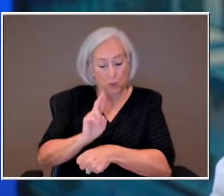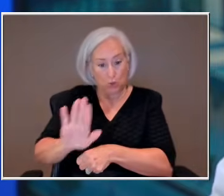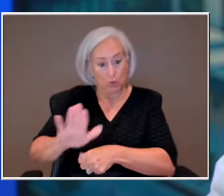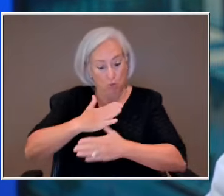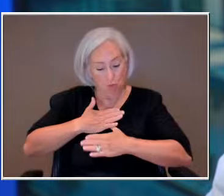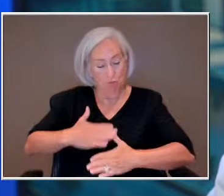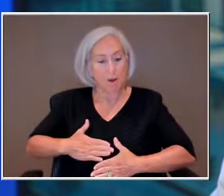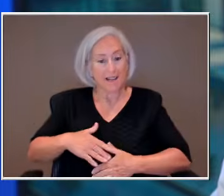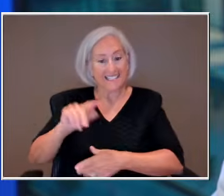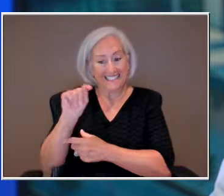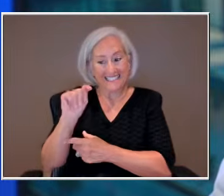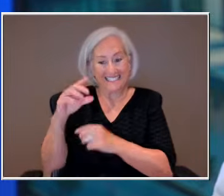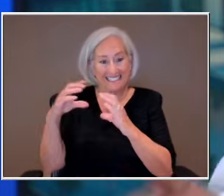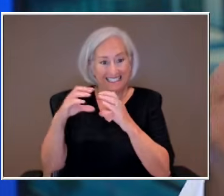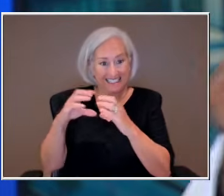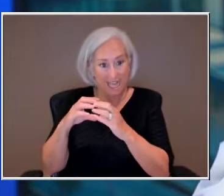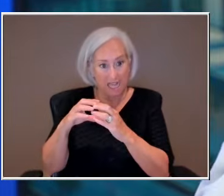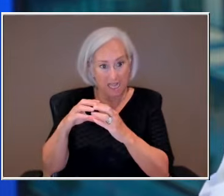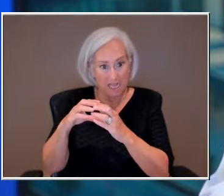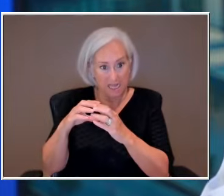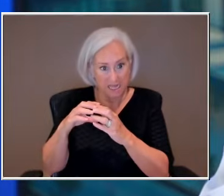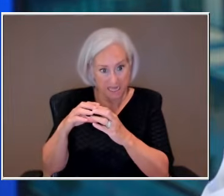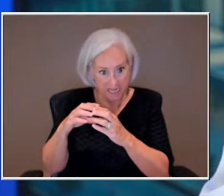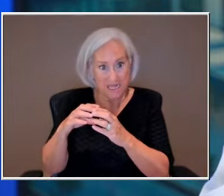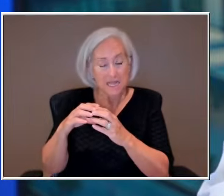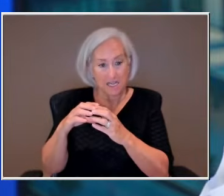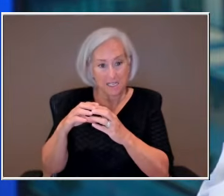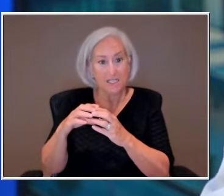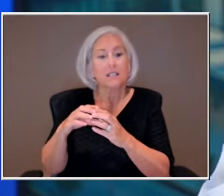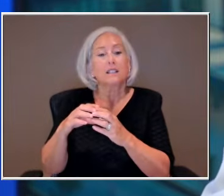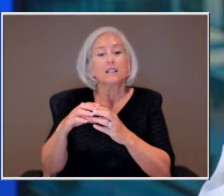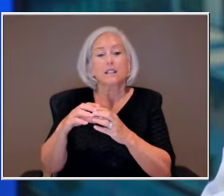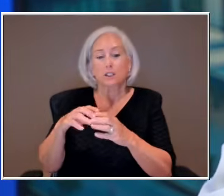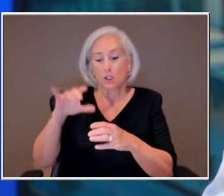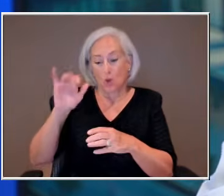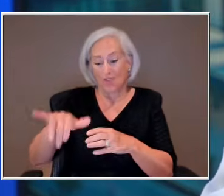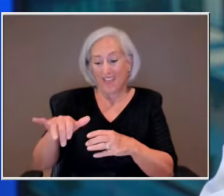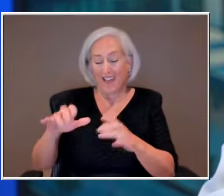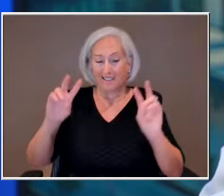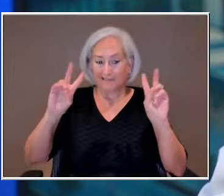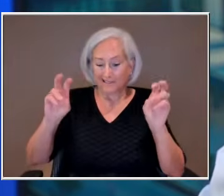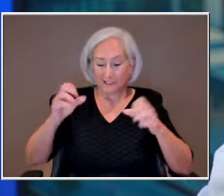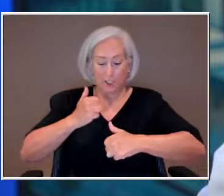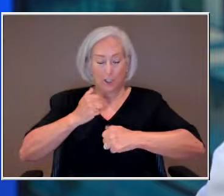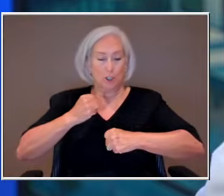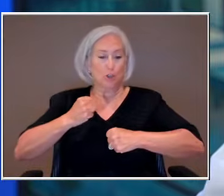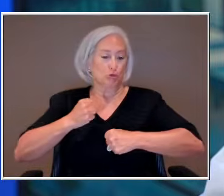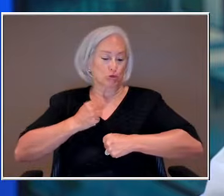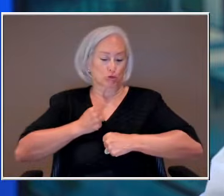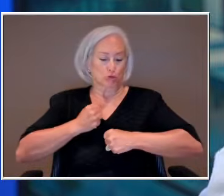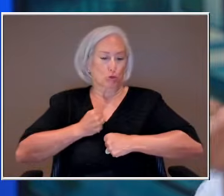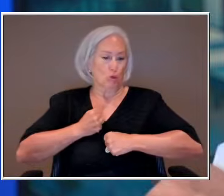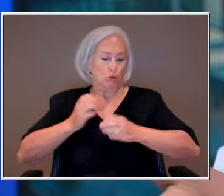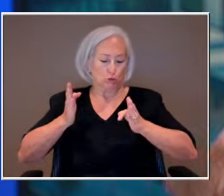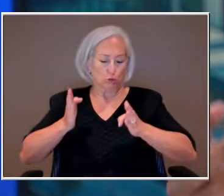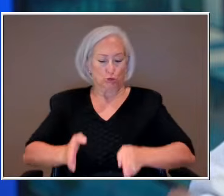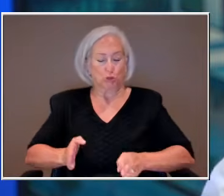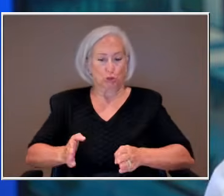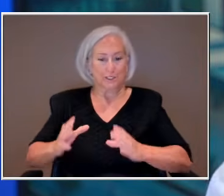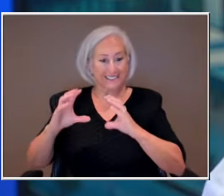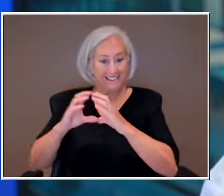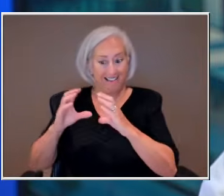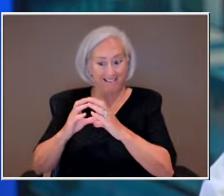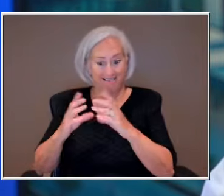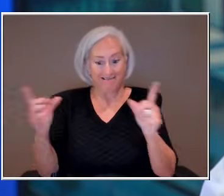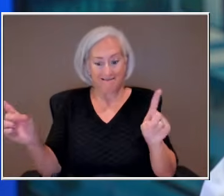it tries to bring those soldier cells along near the lymphoma cells and make them fight. So like that. And Richard's still